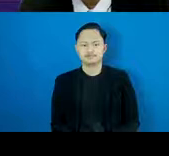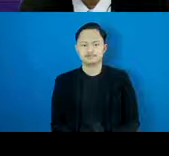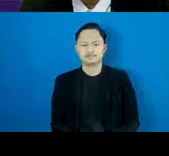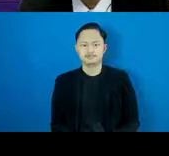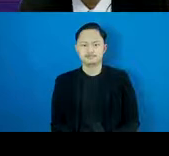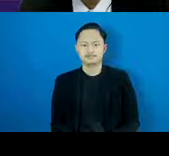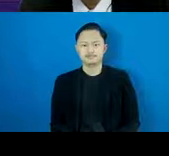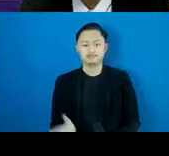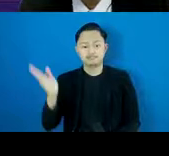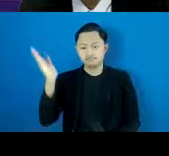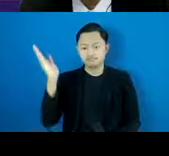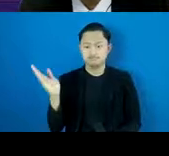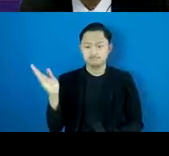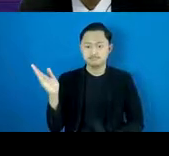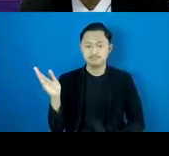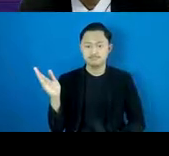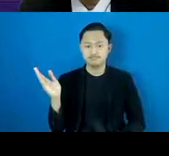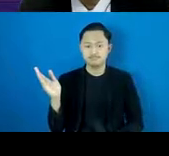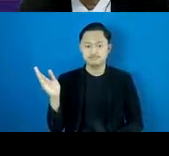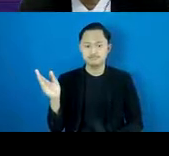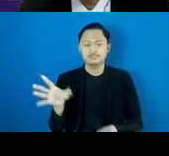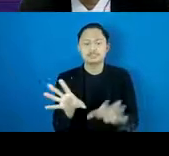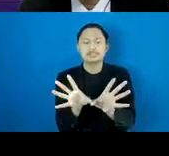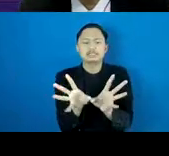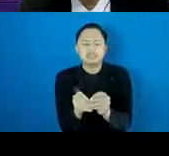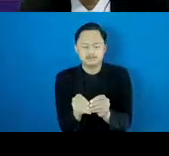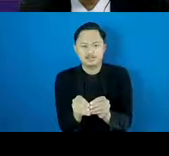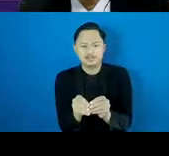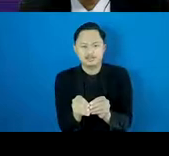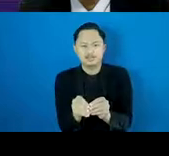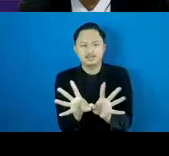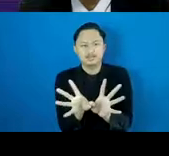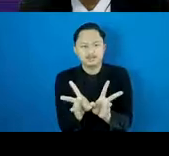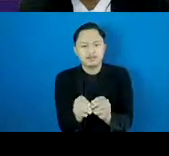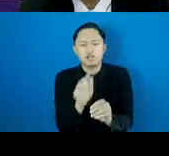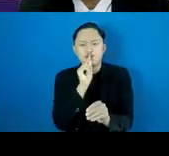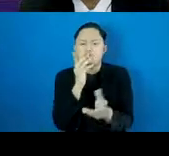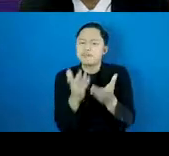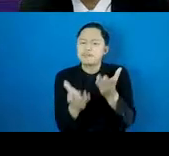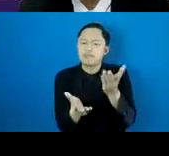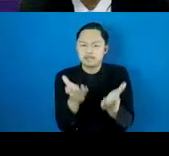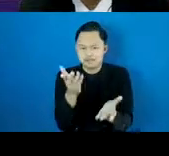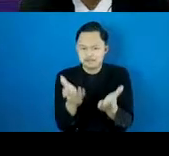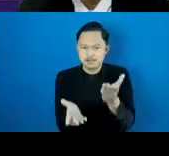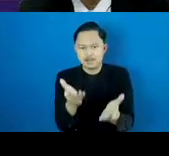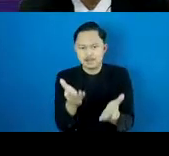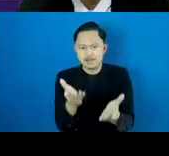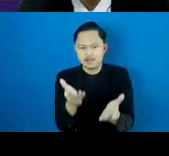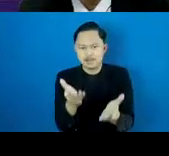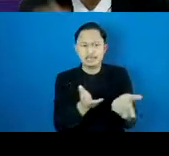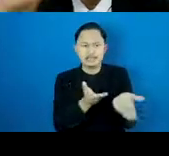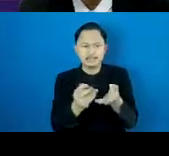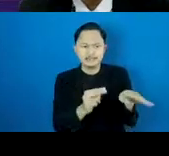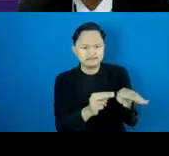So this is a summary of the various considerations required for the charging strategy